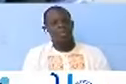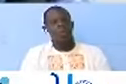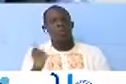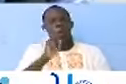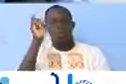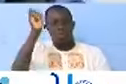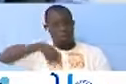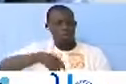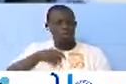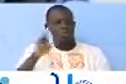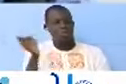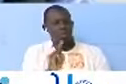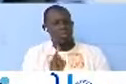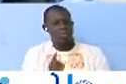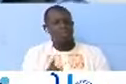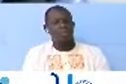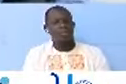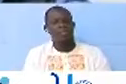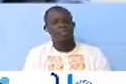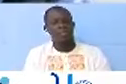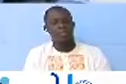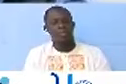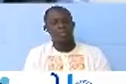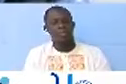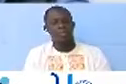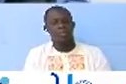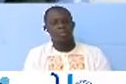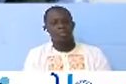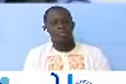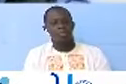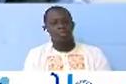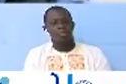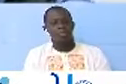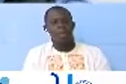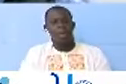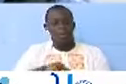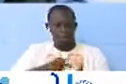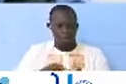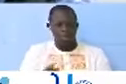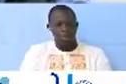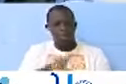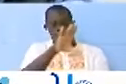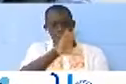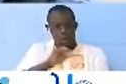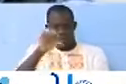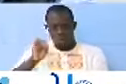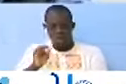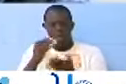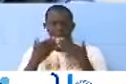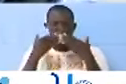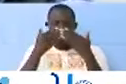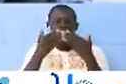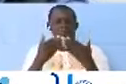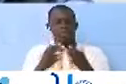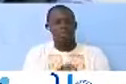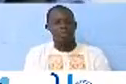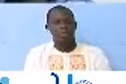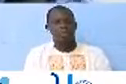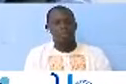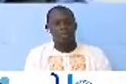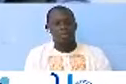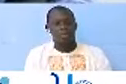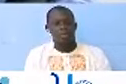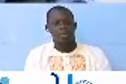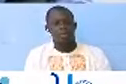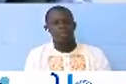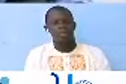But it should be. Collect information. Just to collect information. Government kami no